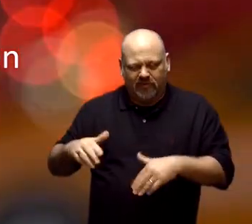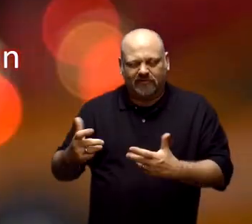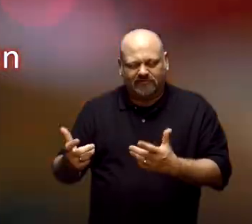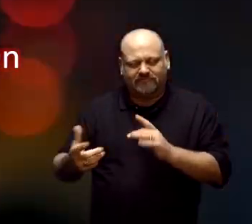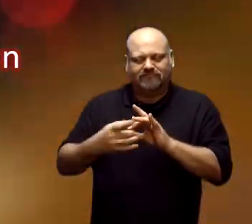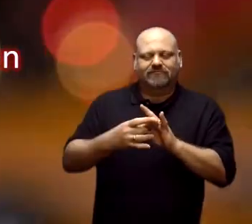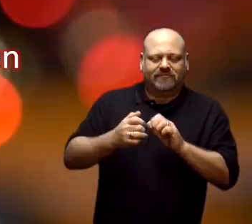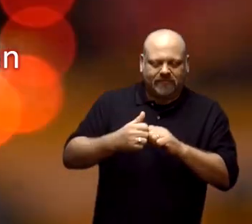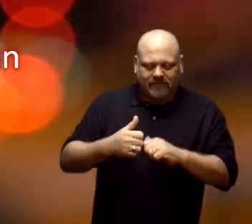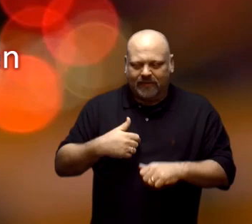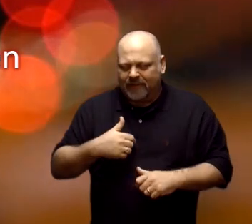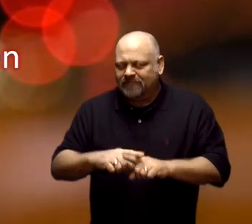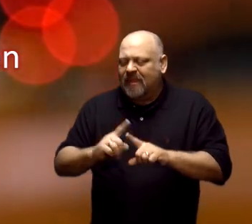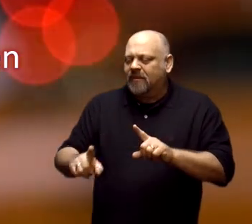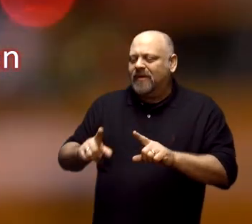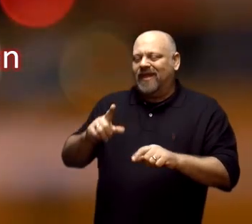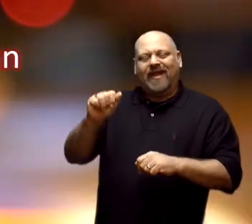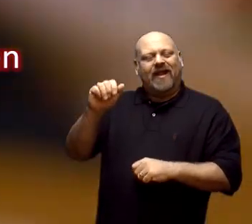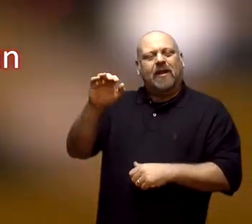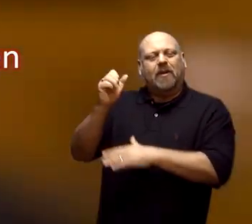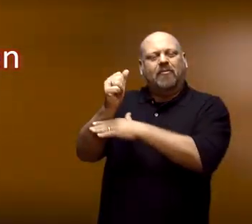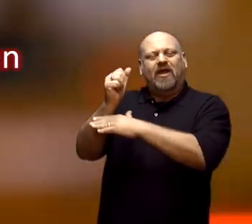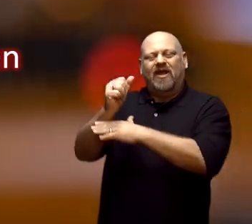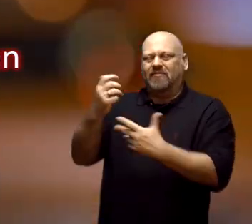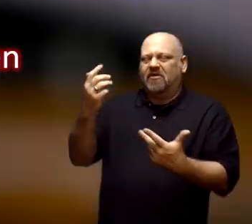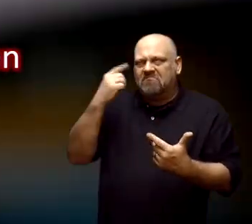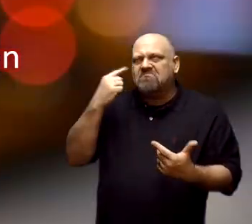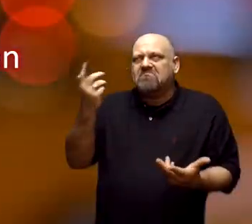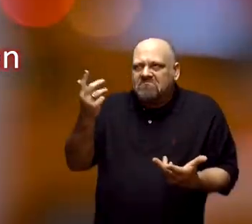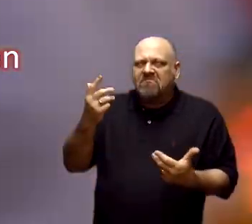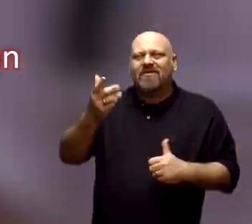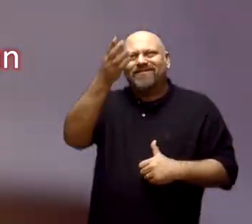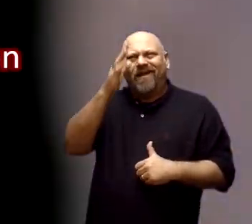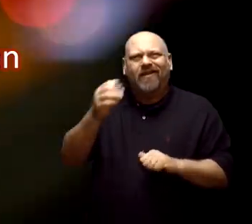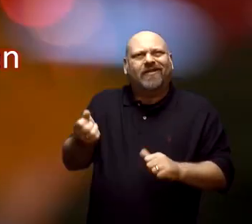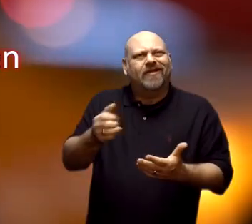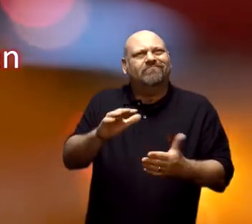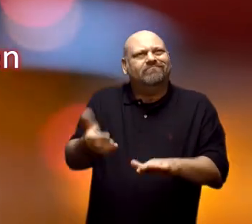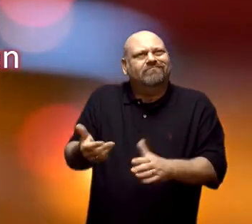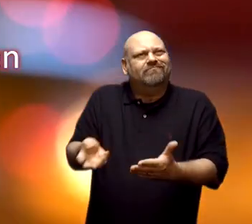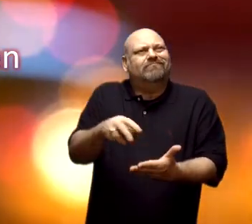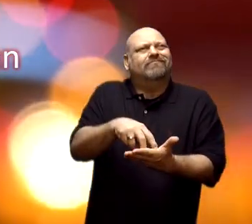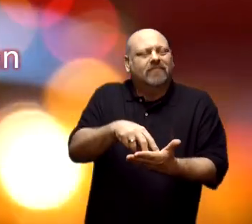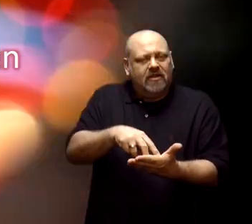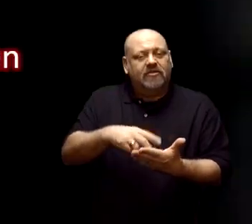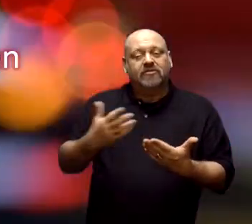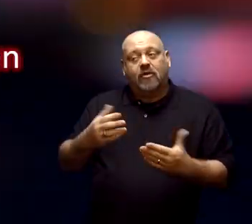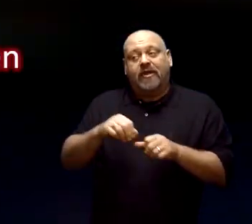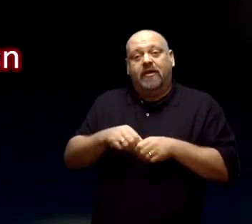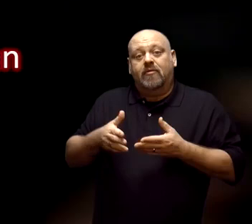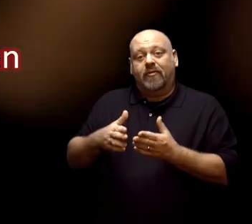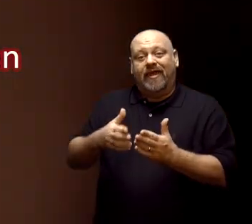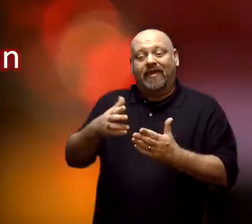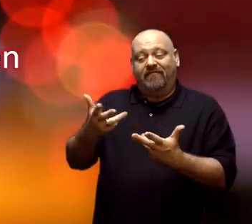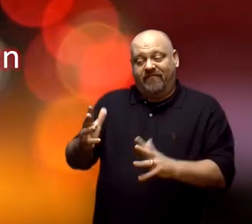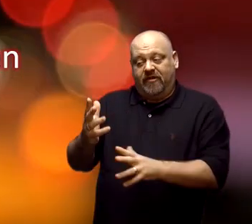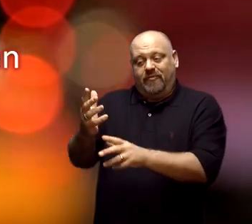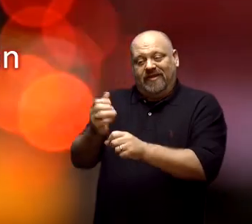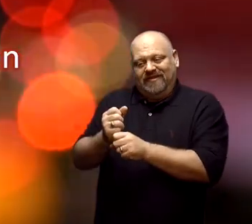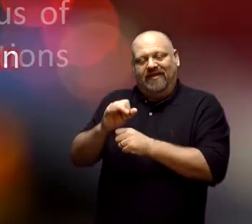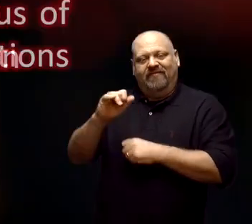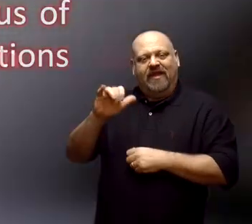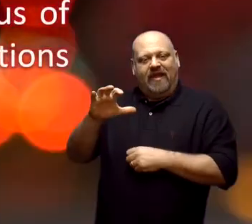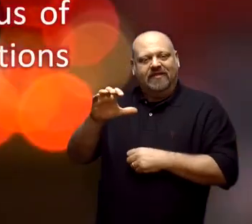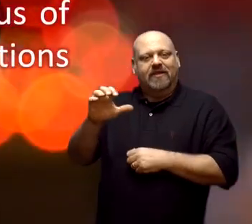reckoned." Abraham reasoned that God could even raise the dead, and so in a manner of speaking, he did receive Isaac back